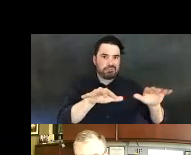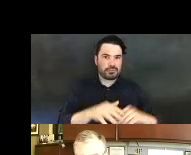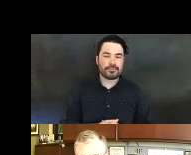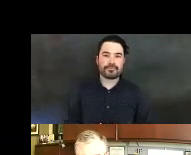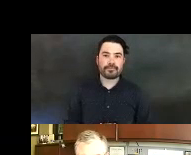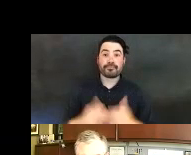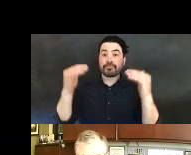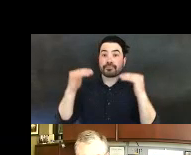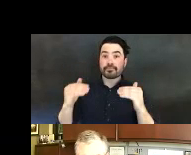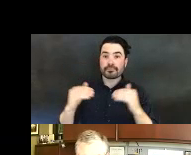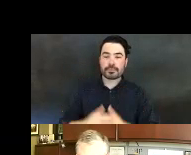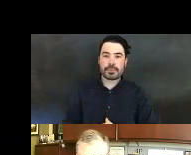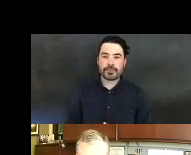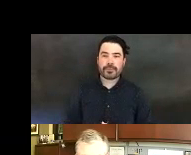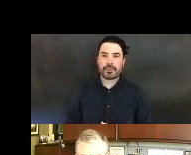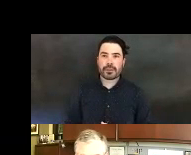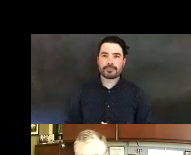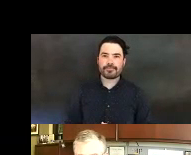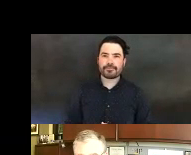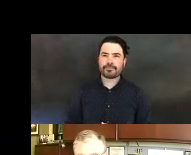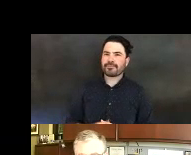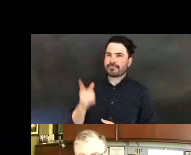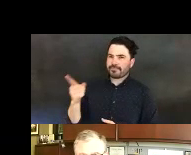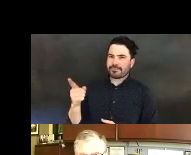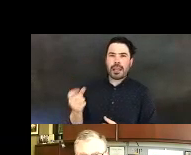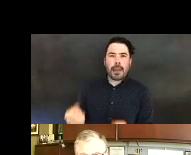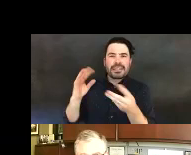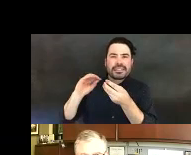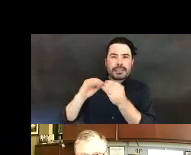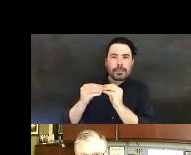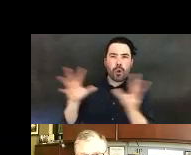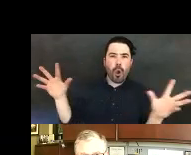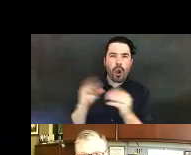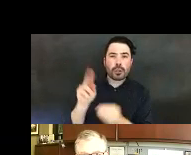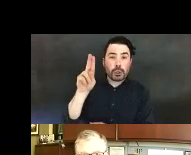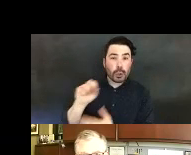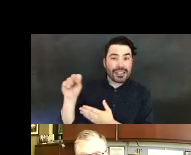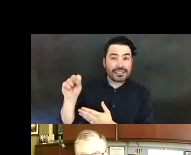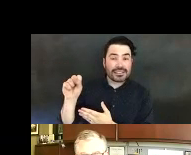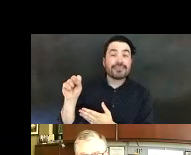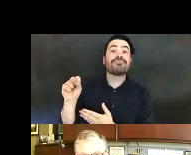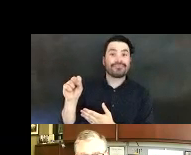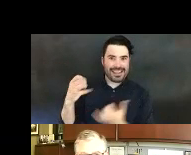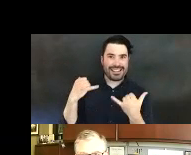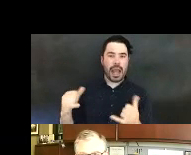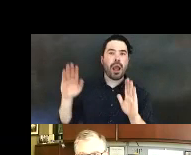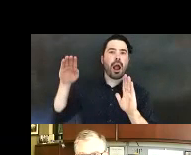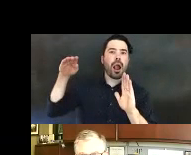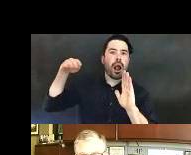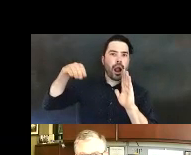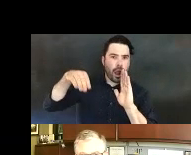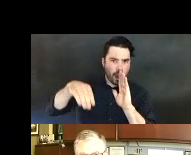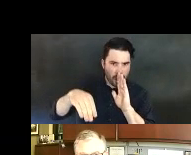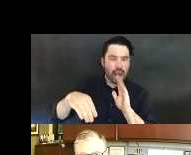slide. So cases in the United States in general are also starting to decline and have been for the last